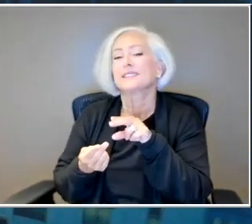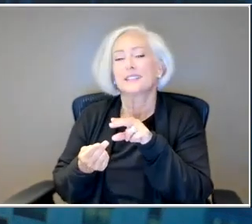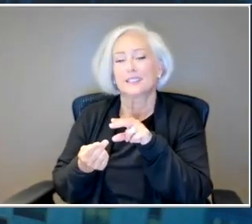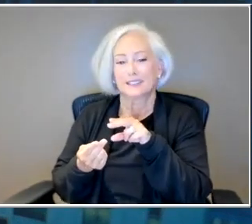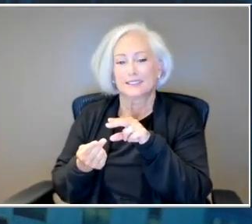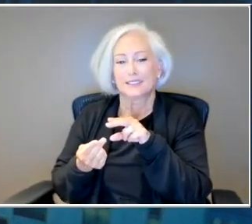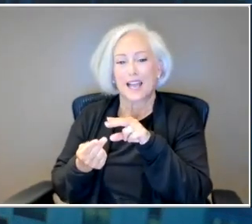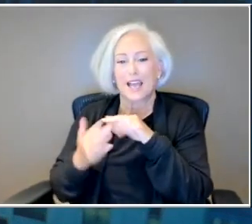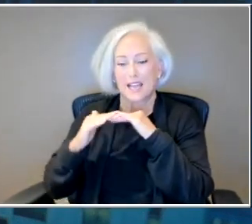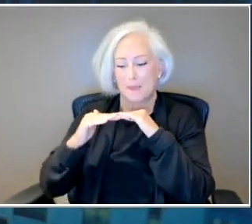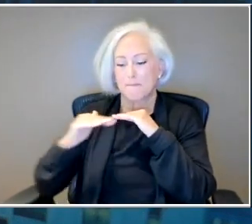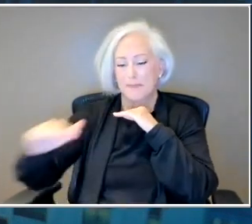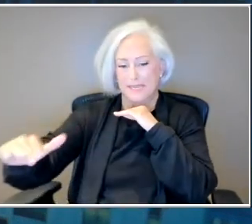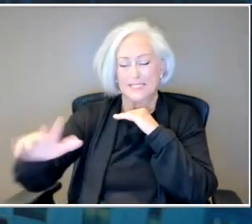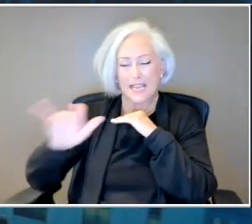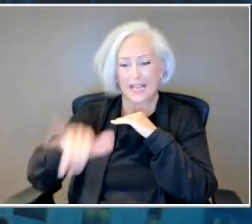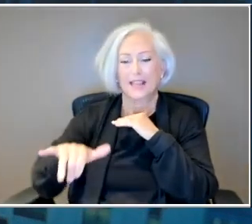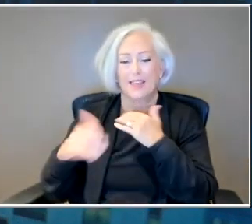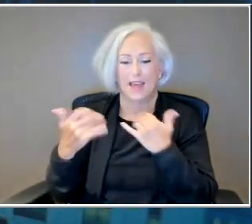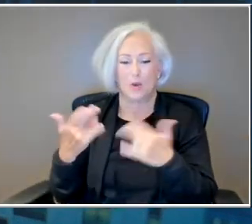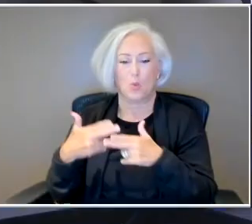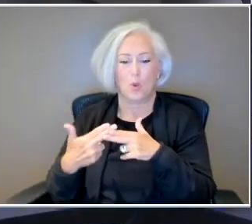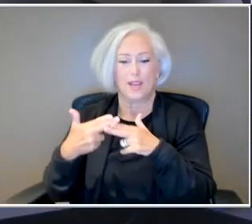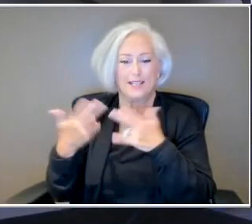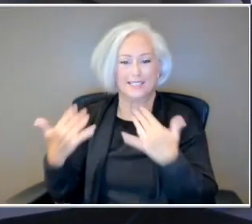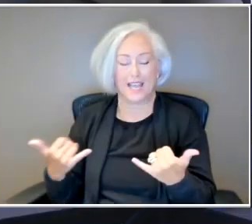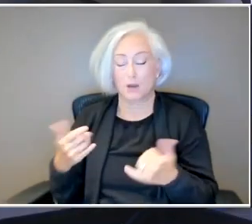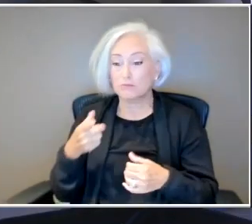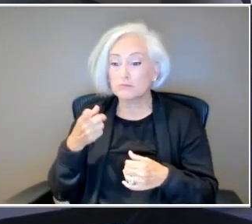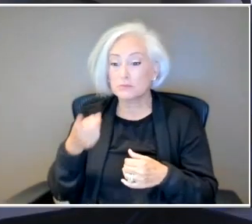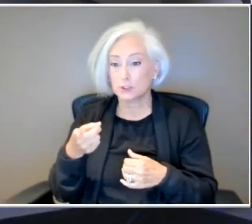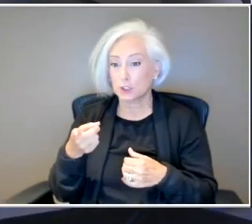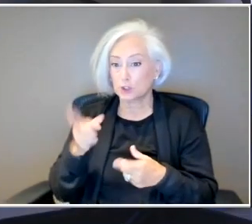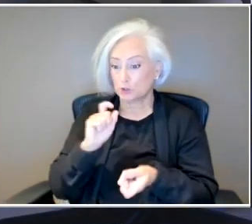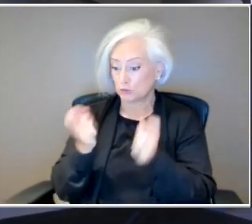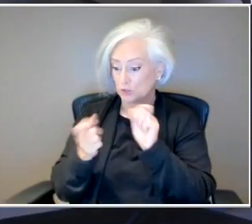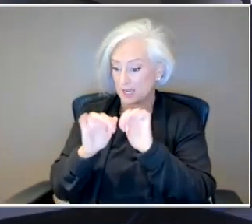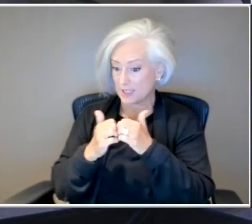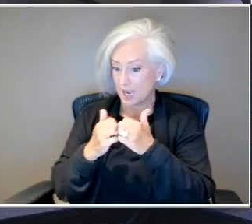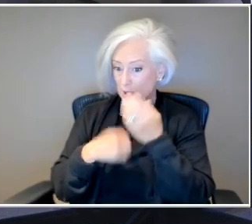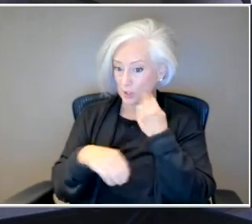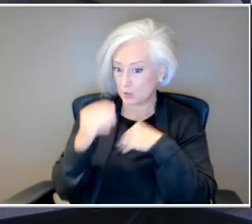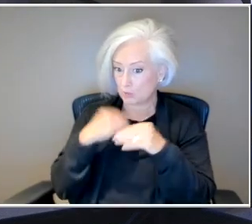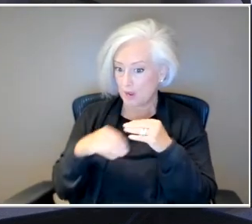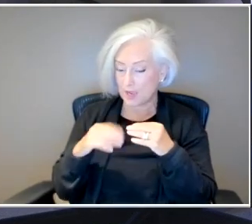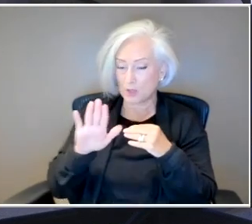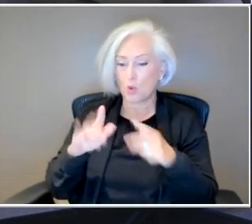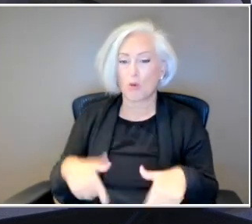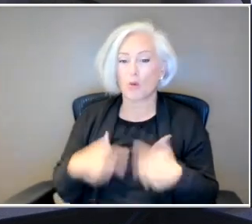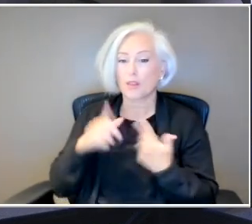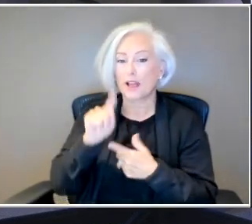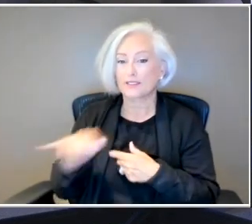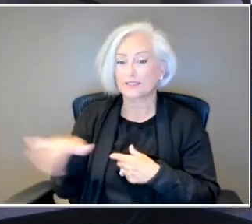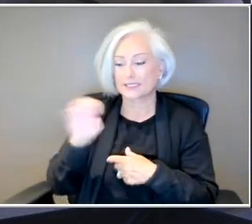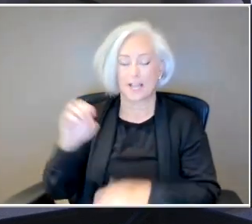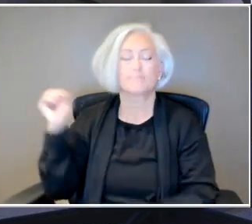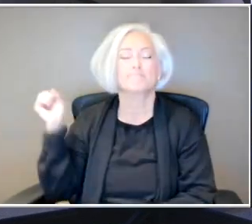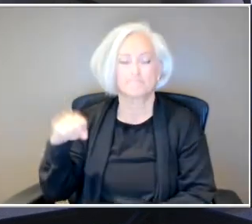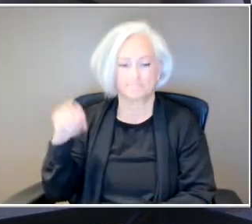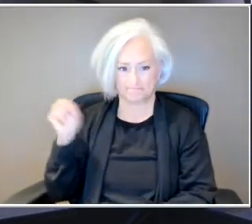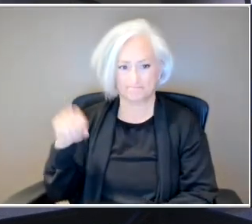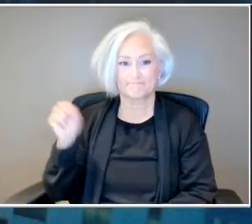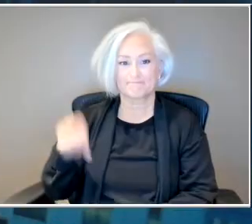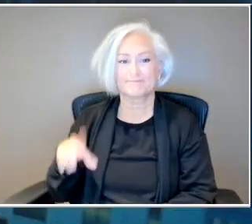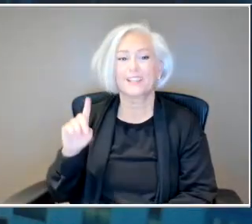maintaining about where I'm at this point. Did you make some changes in your lifestyle? Absolutely. With Dr.